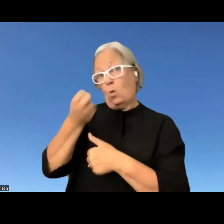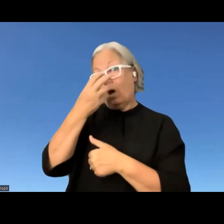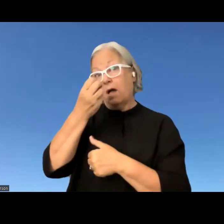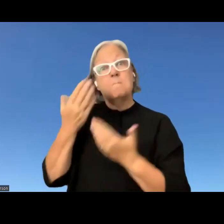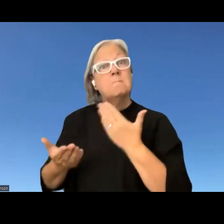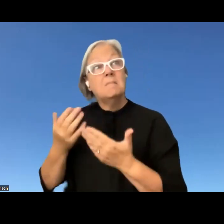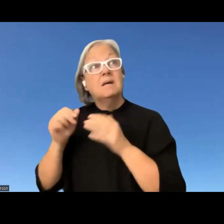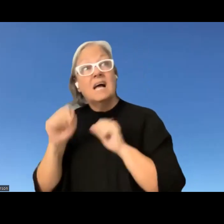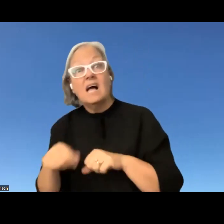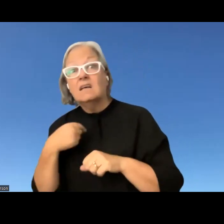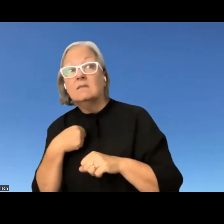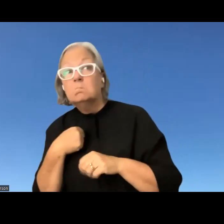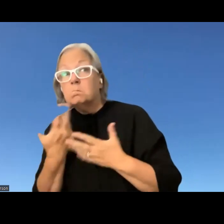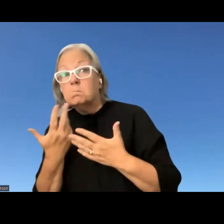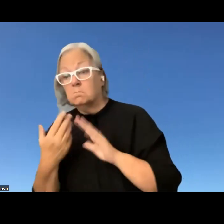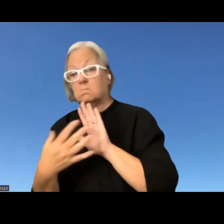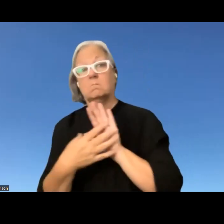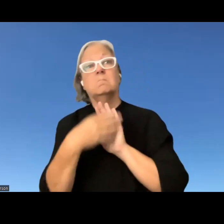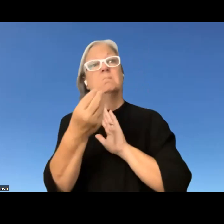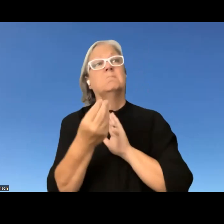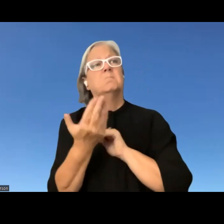it in Hanoi.